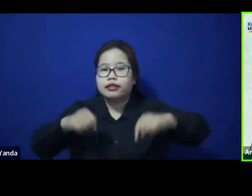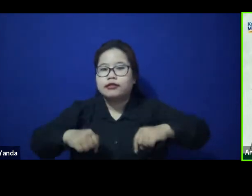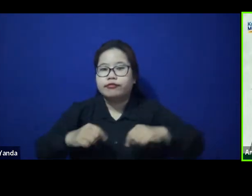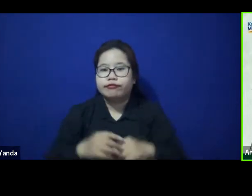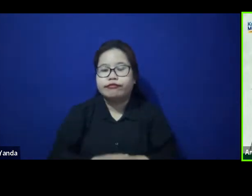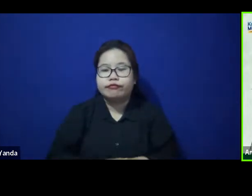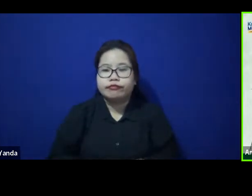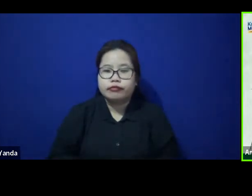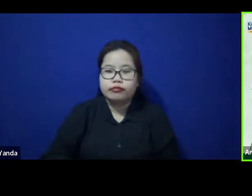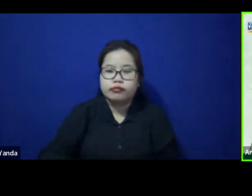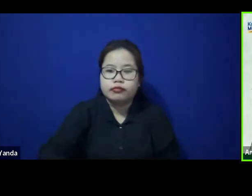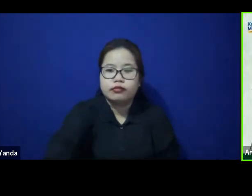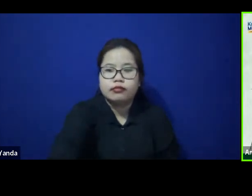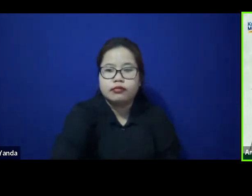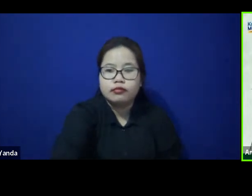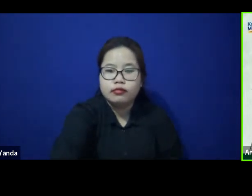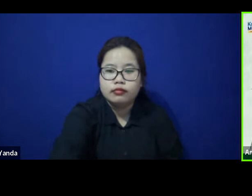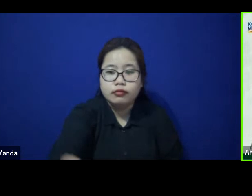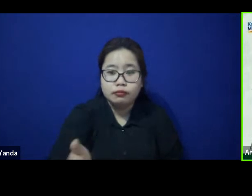Malang back in